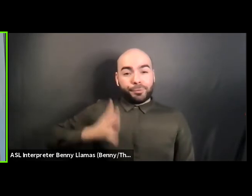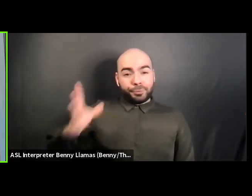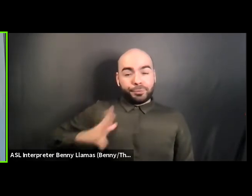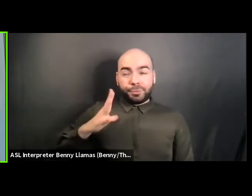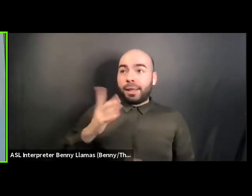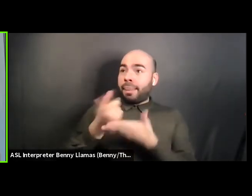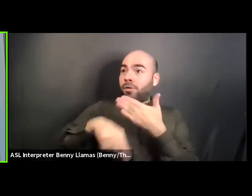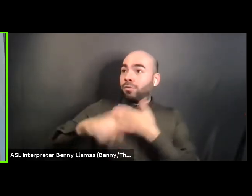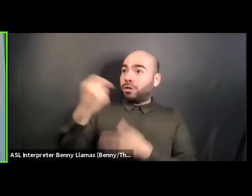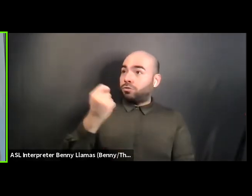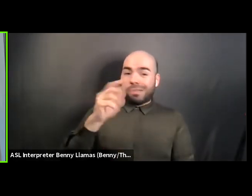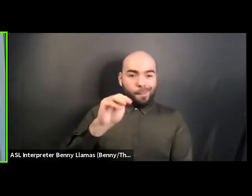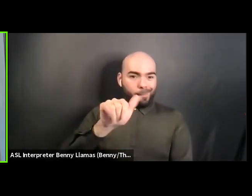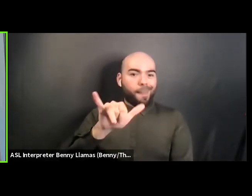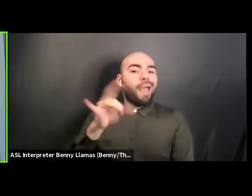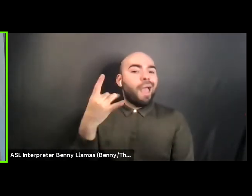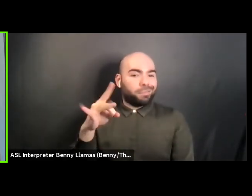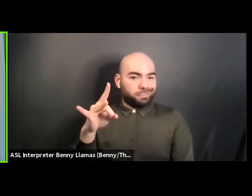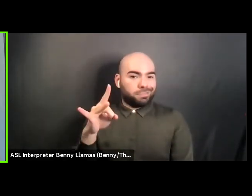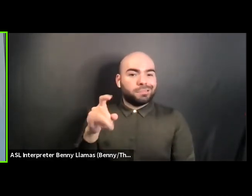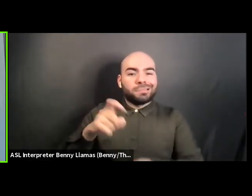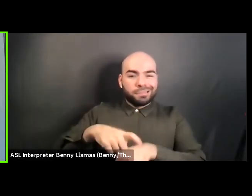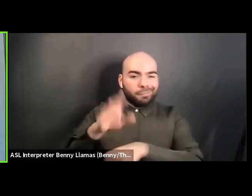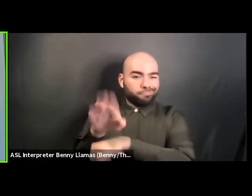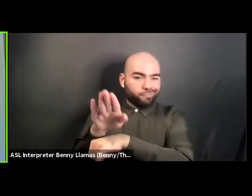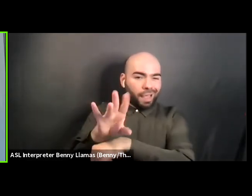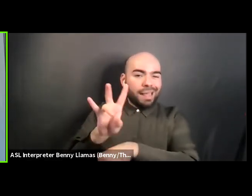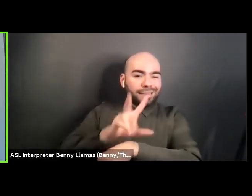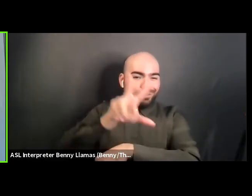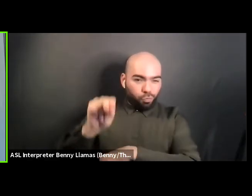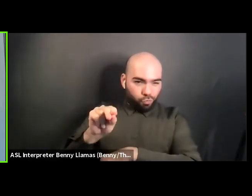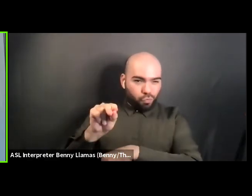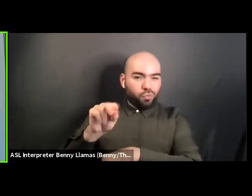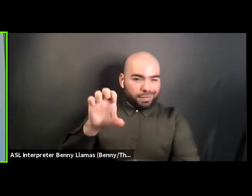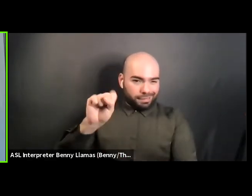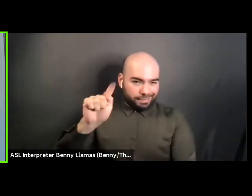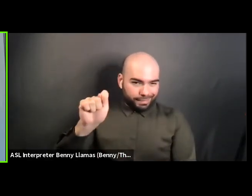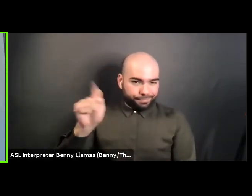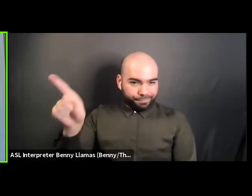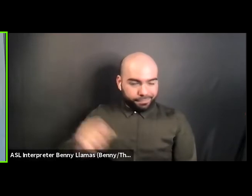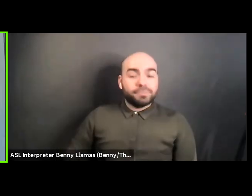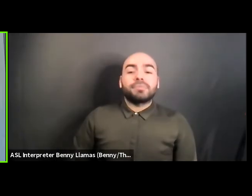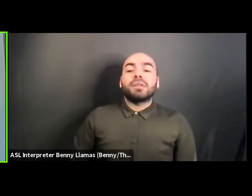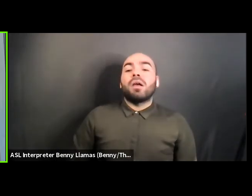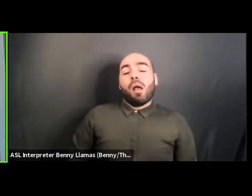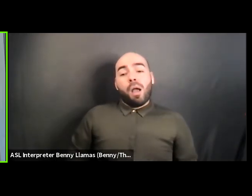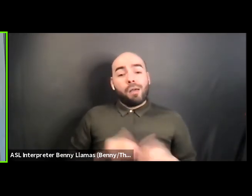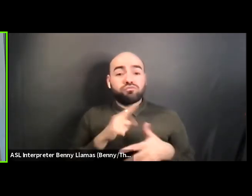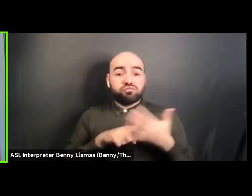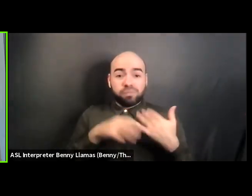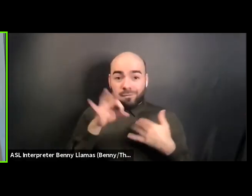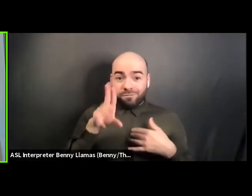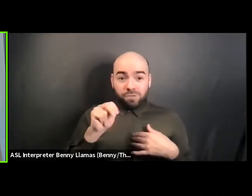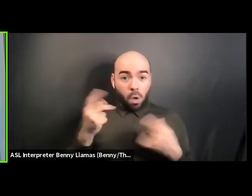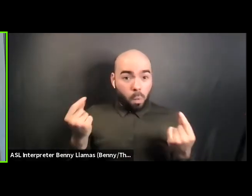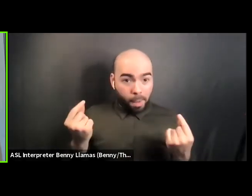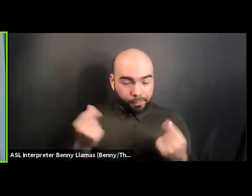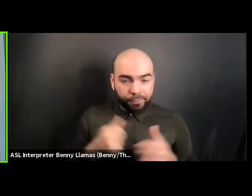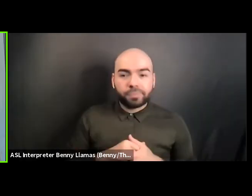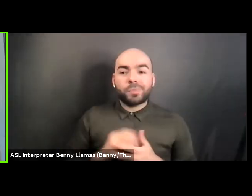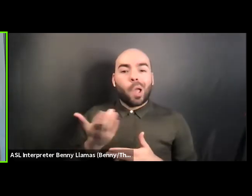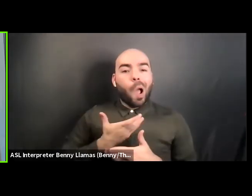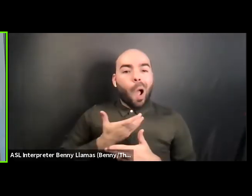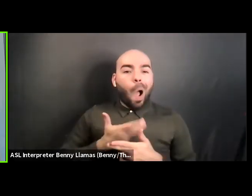on May 18th at about 7:30 p.m. Eastern Standard Time. And a few fun things about that. Our honorees